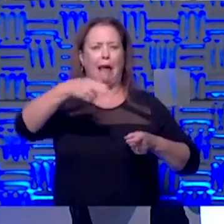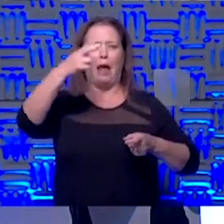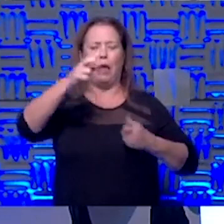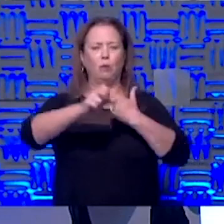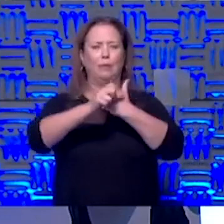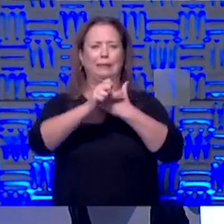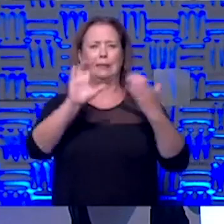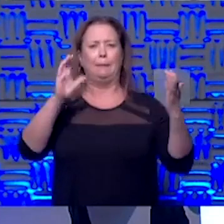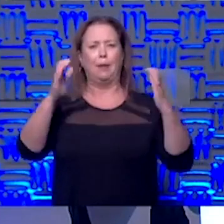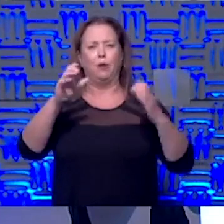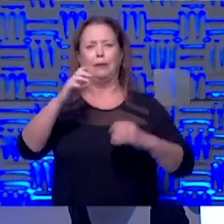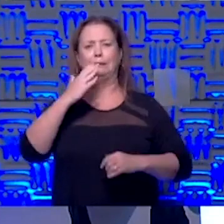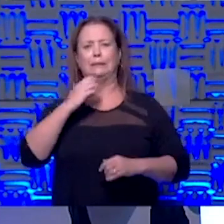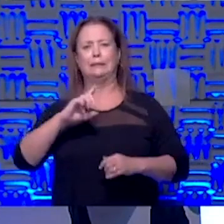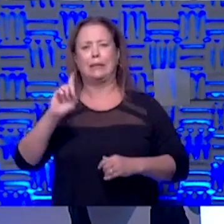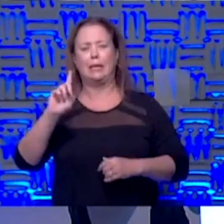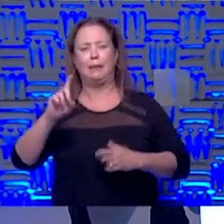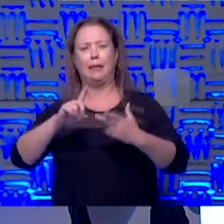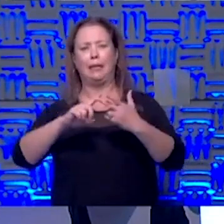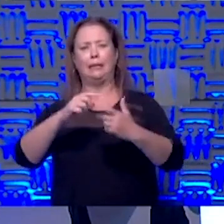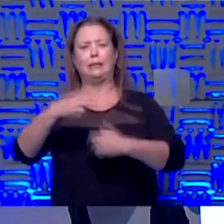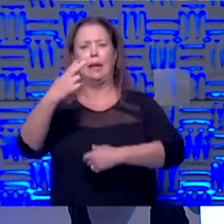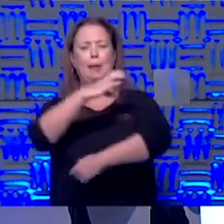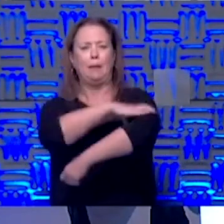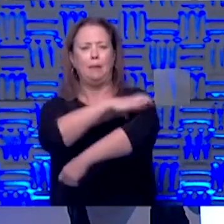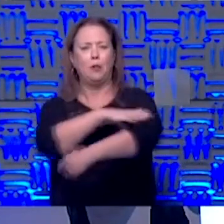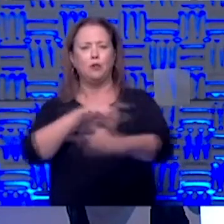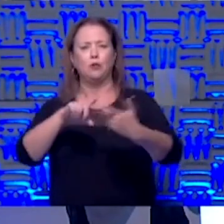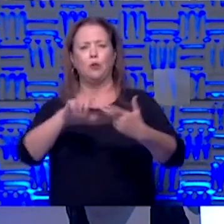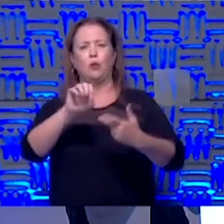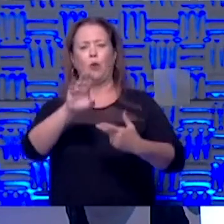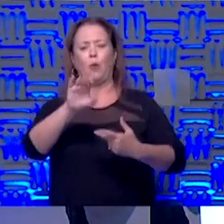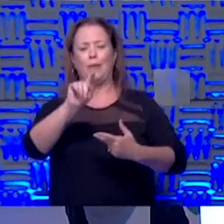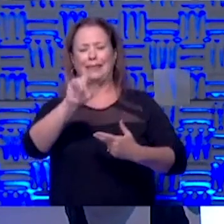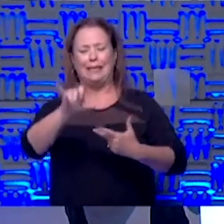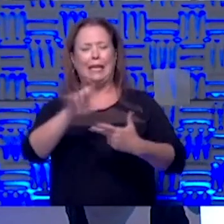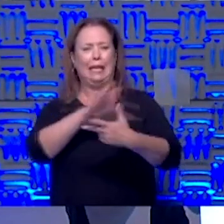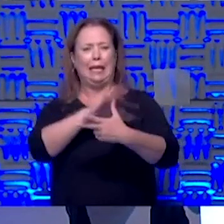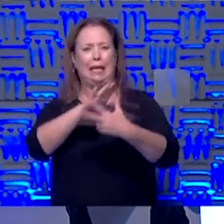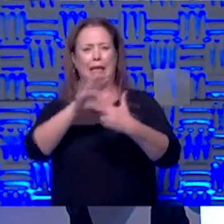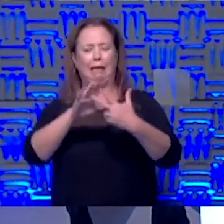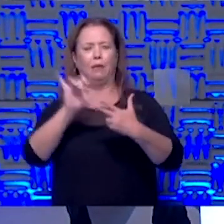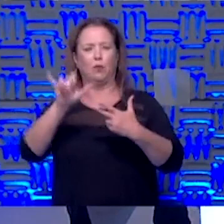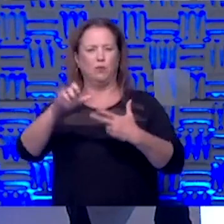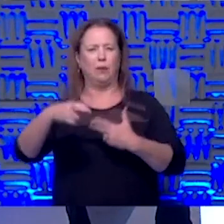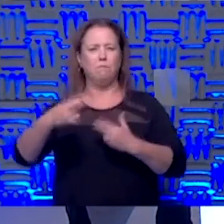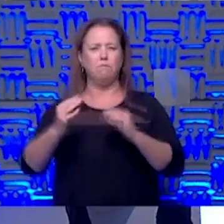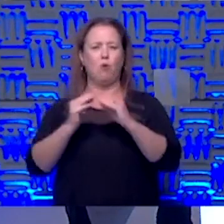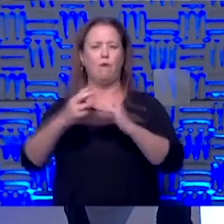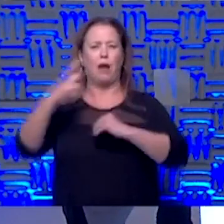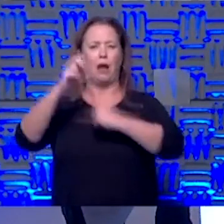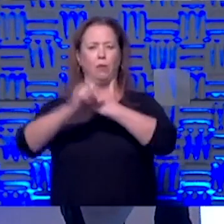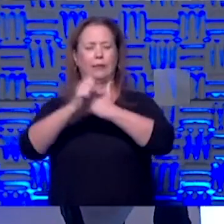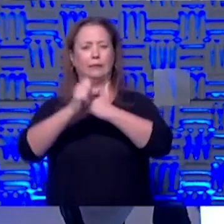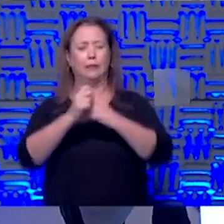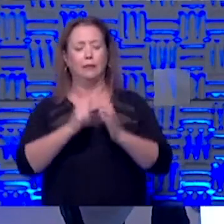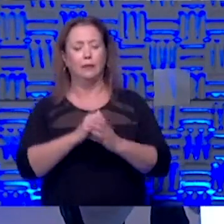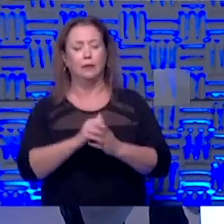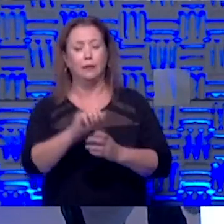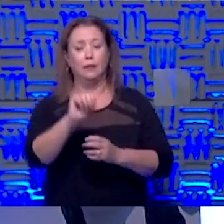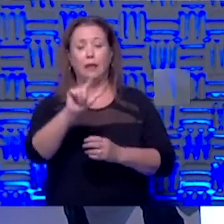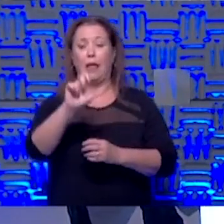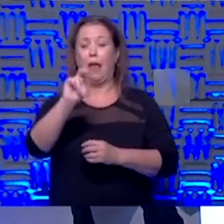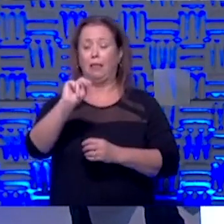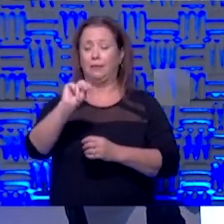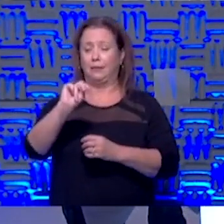diabetes, obesity, hypertension, because those things are obviously not controlled at the time. Right. Yep. Allison's 8th grader asked her a